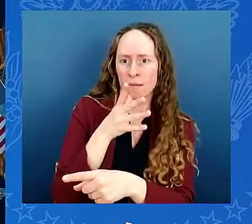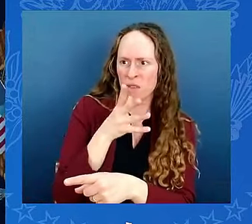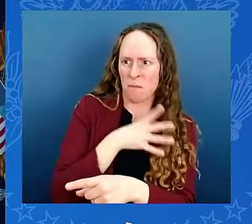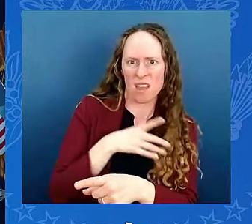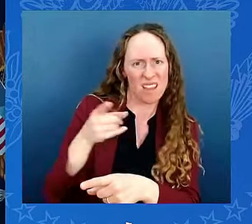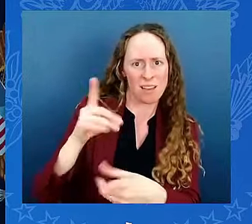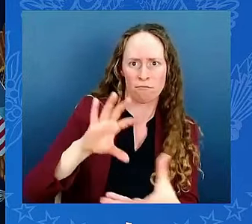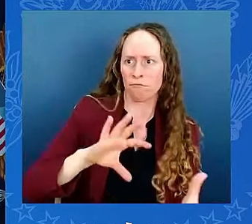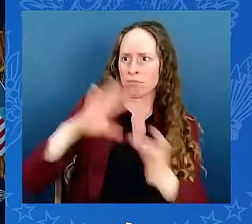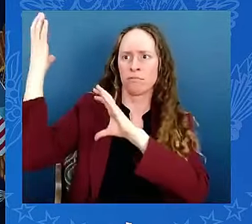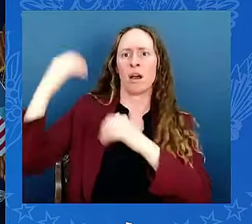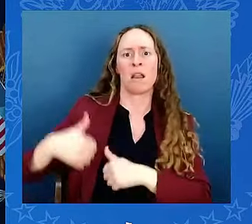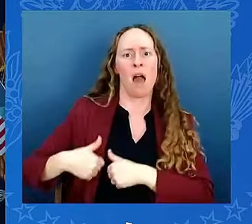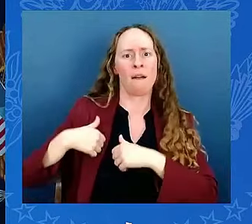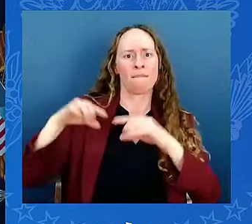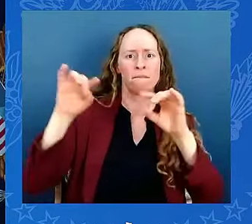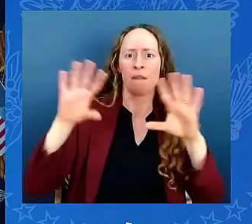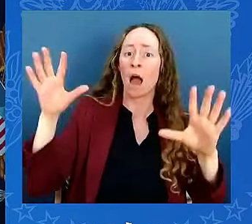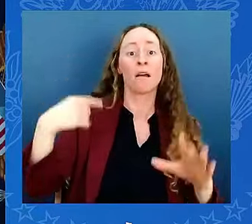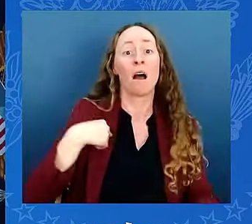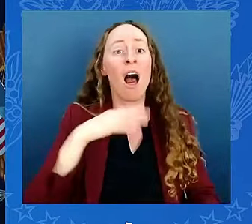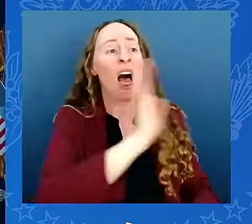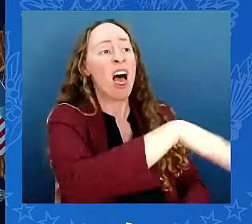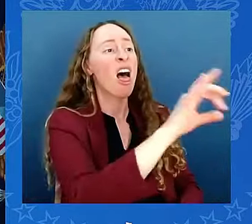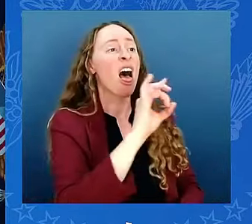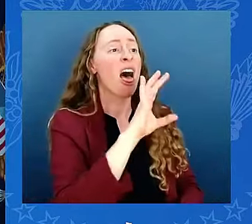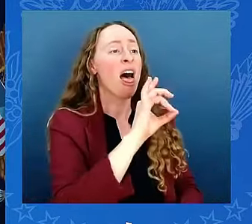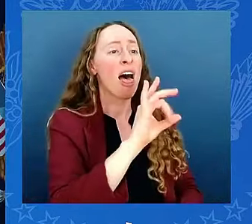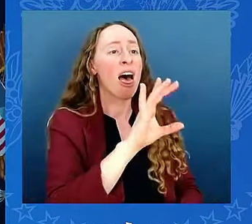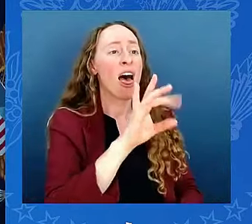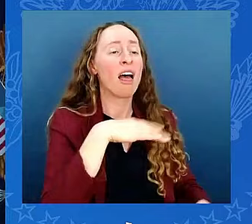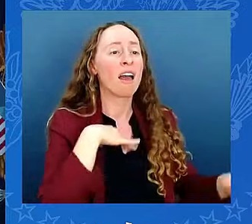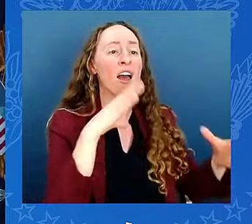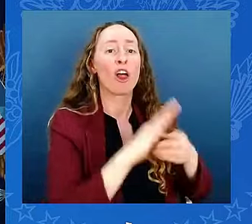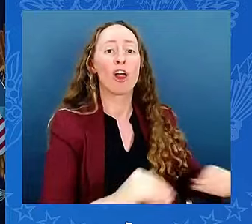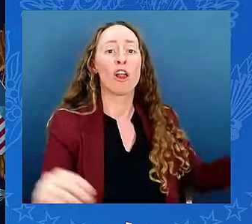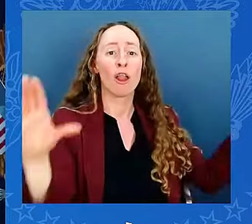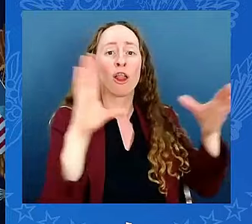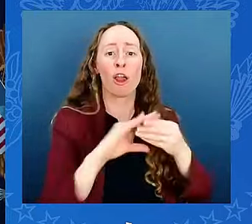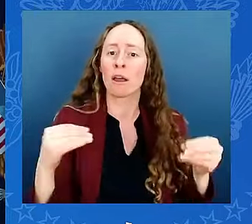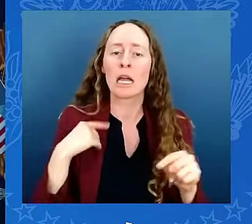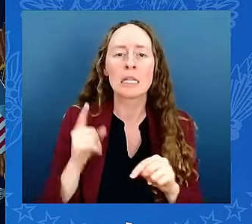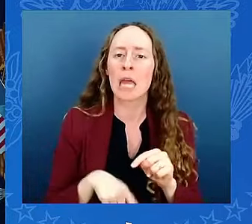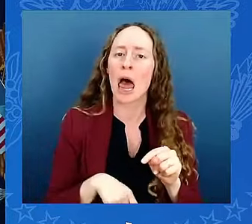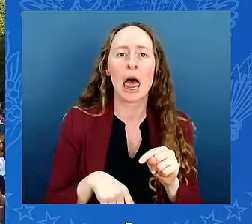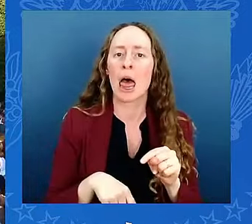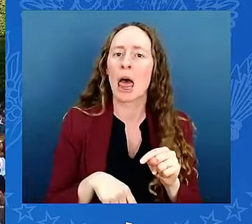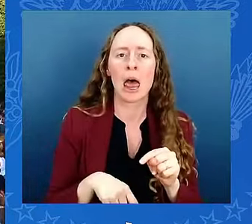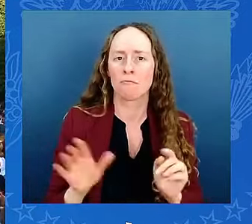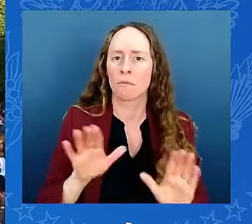the workplace from getting their day in court. We ended that.